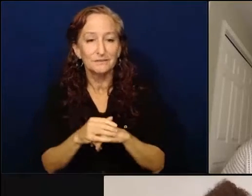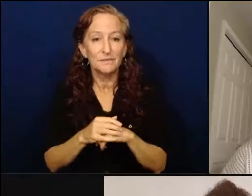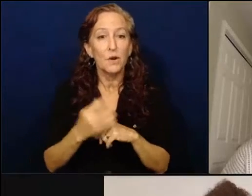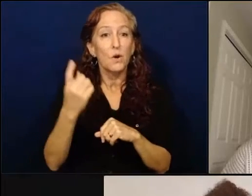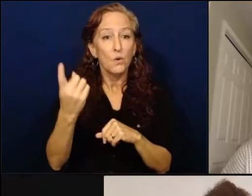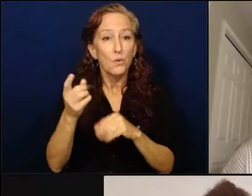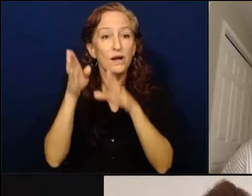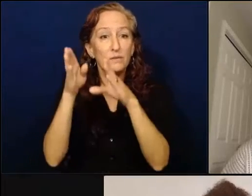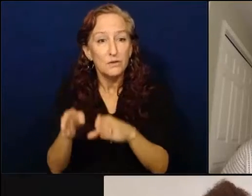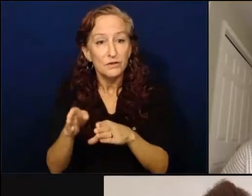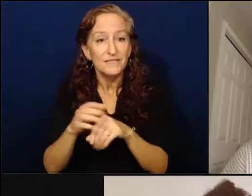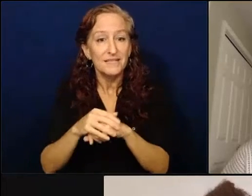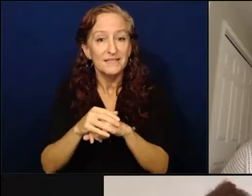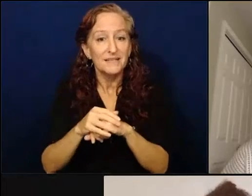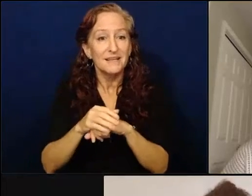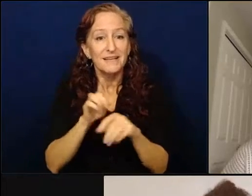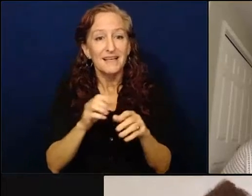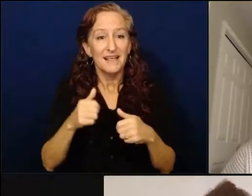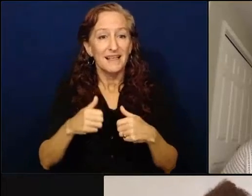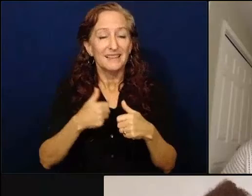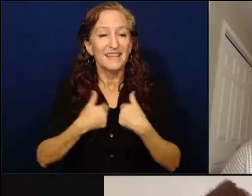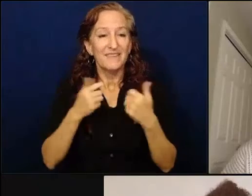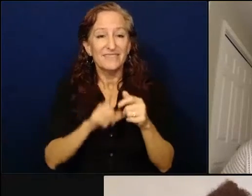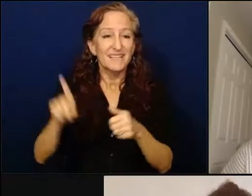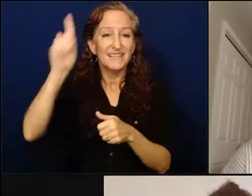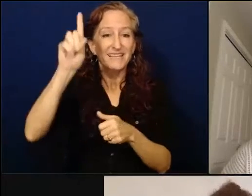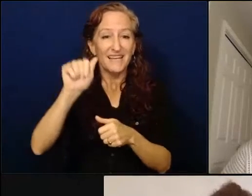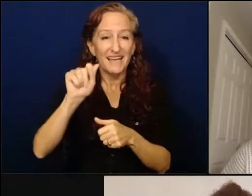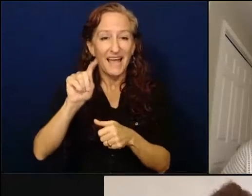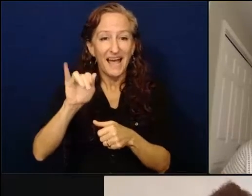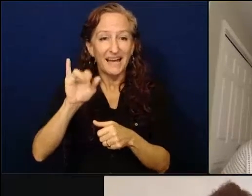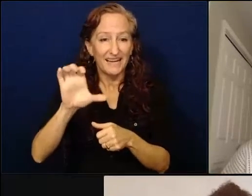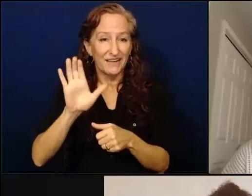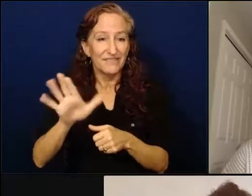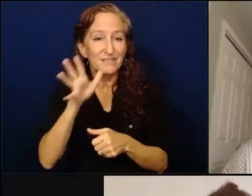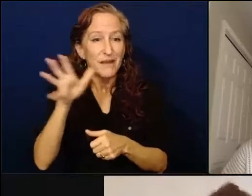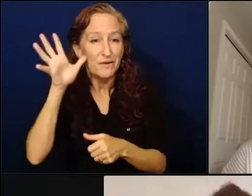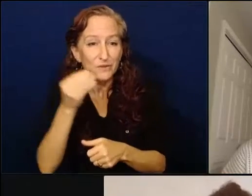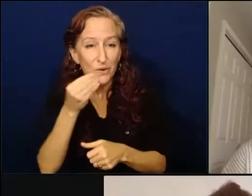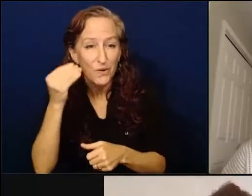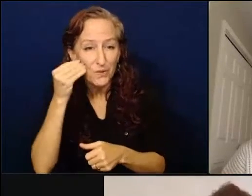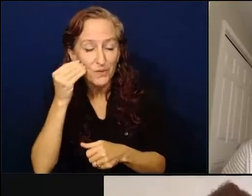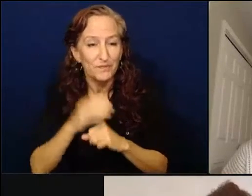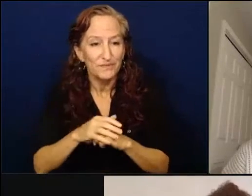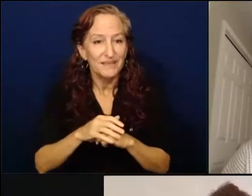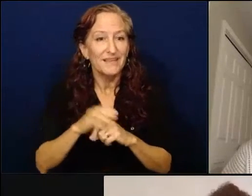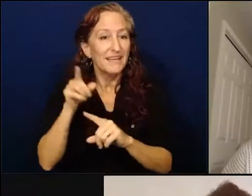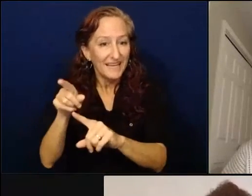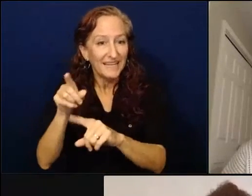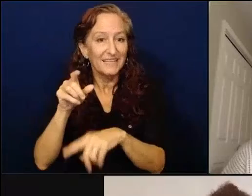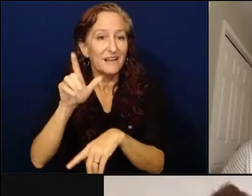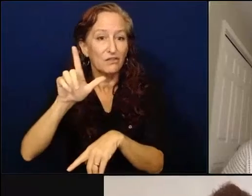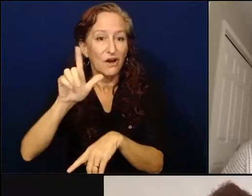calls from the attic of his parents' home in Long Island, right? So, which is a different situation than if you have a home in the suburbs. So I